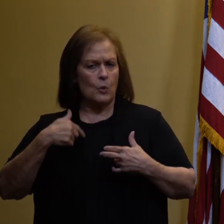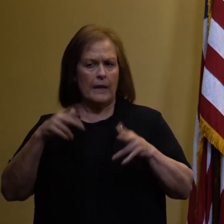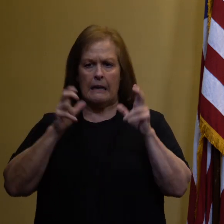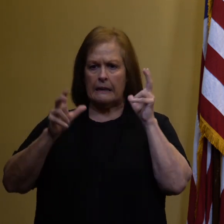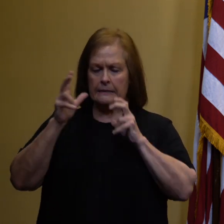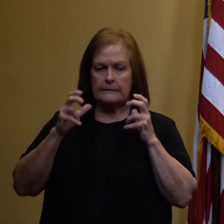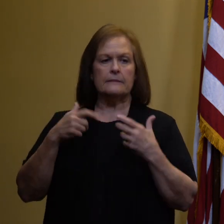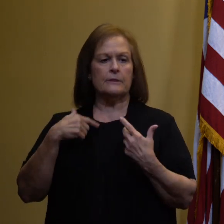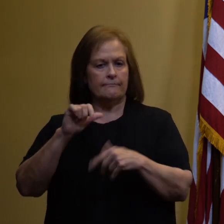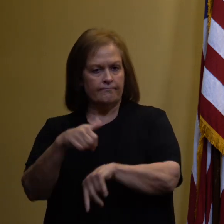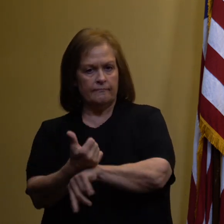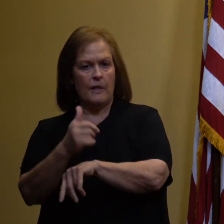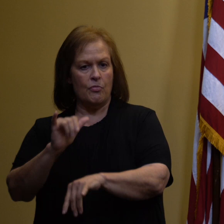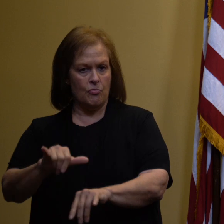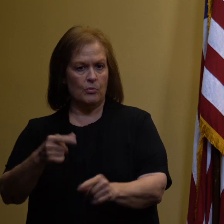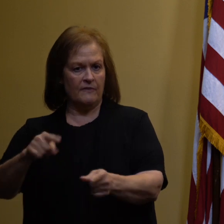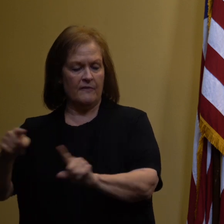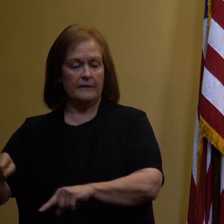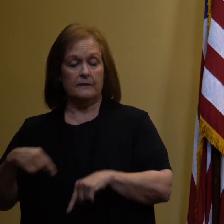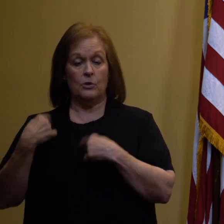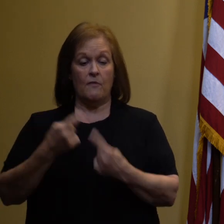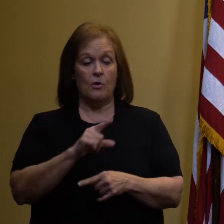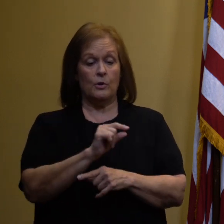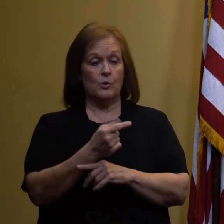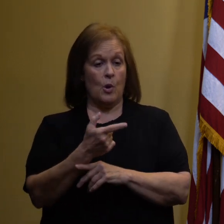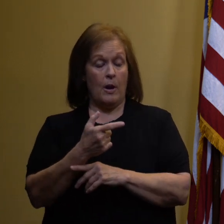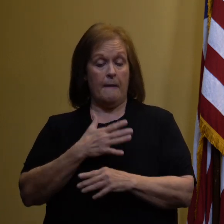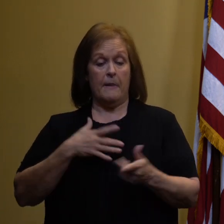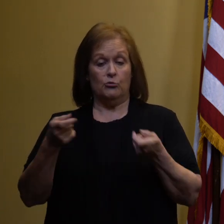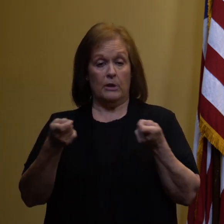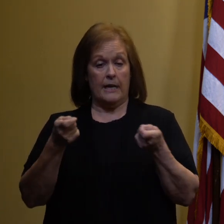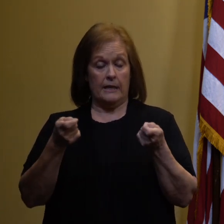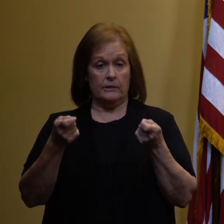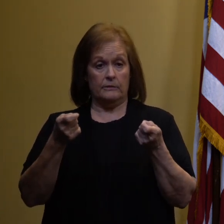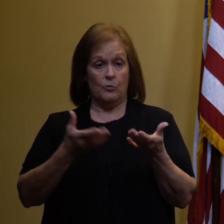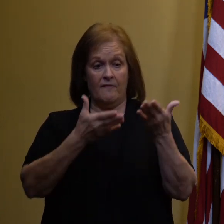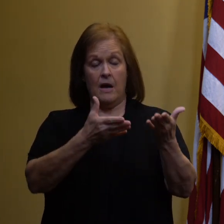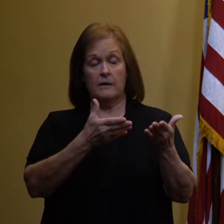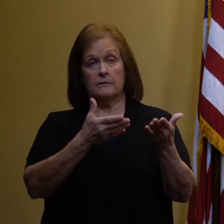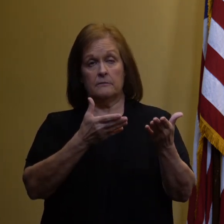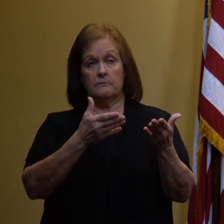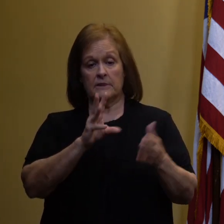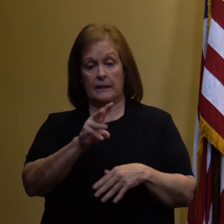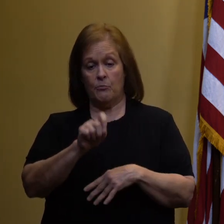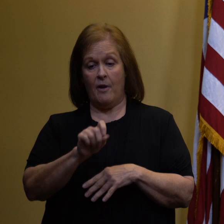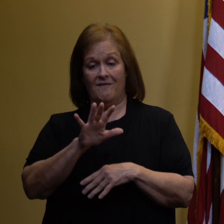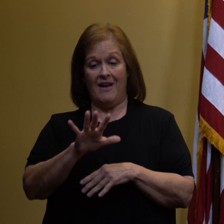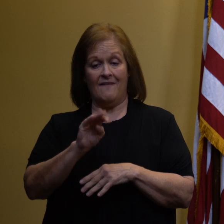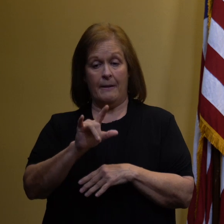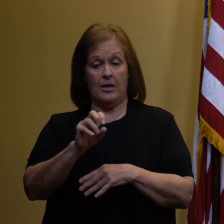these events. And so far, since 2021, my administration has provided over $6.5